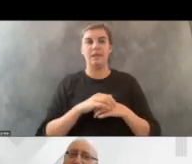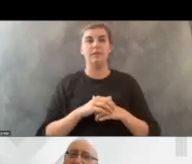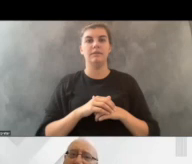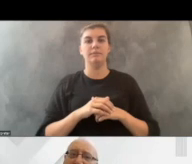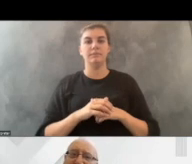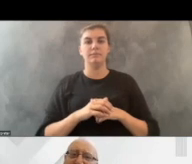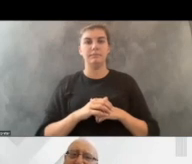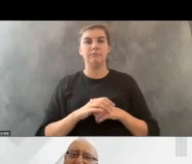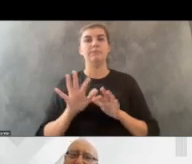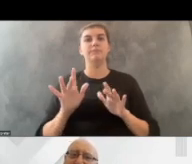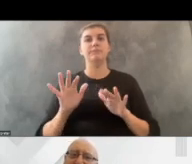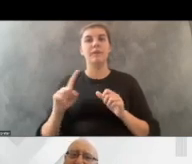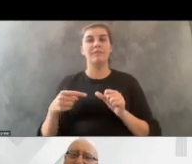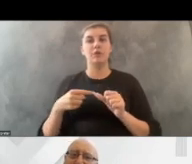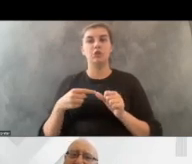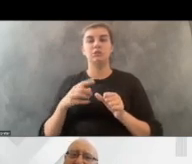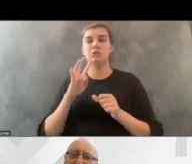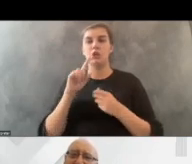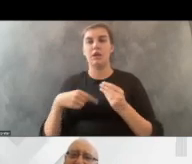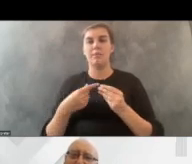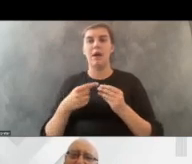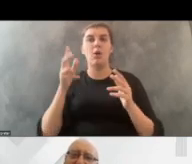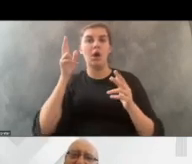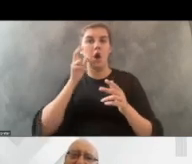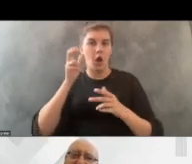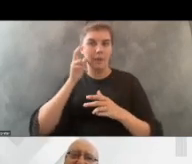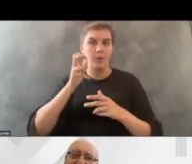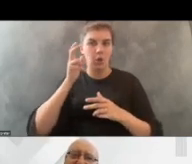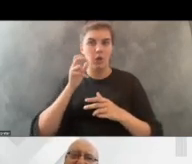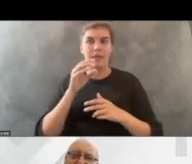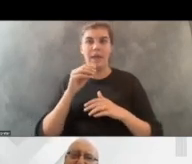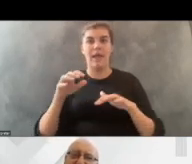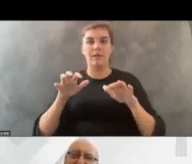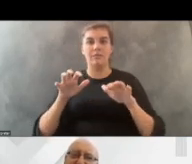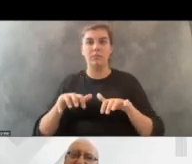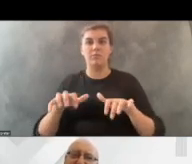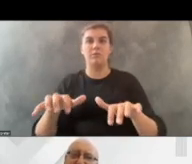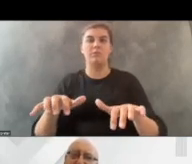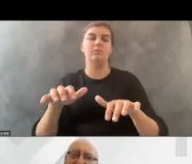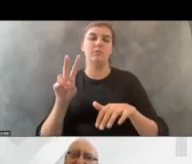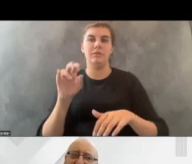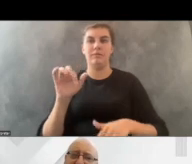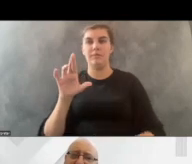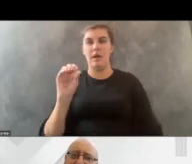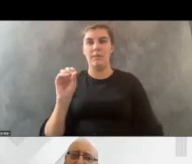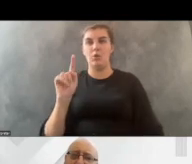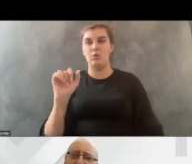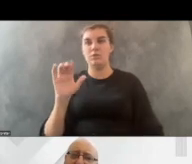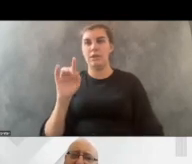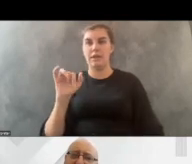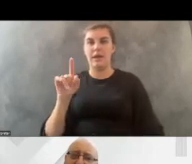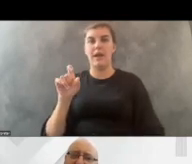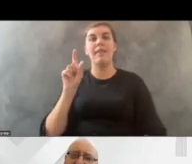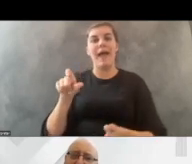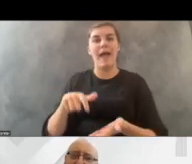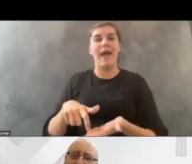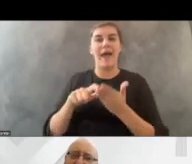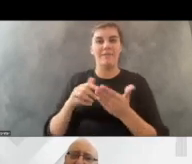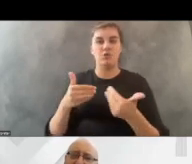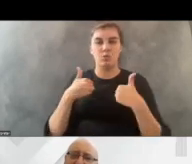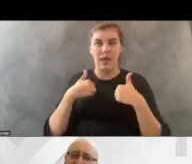must incorporate a locator tone. The locator tone's purpose is for